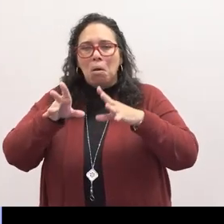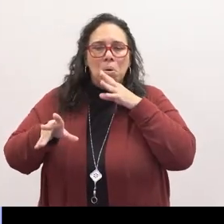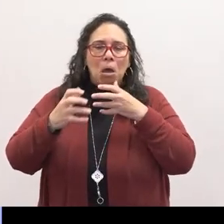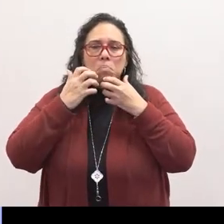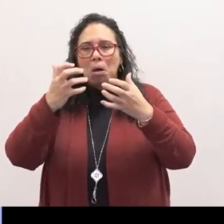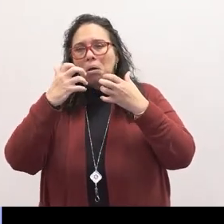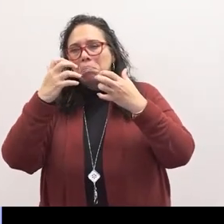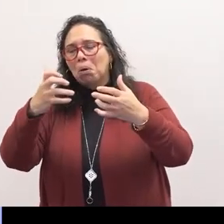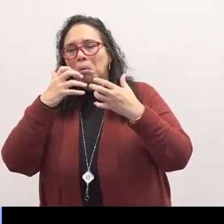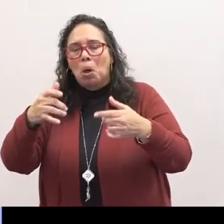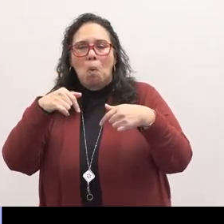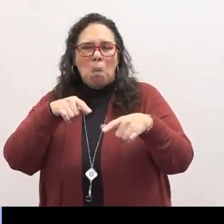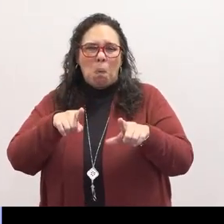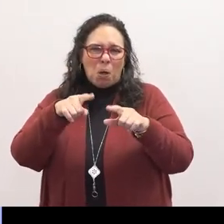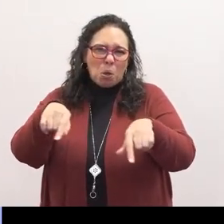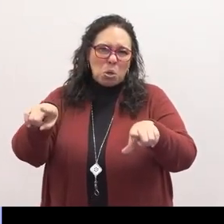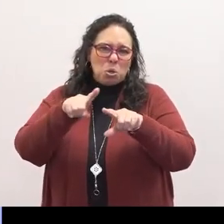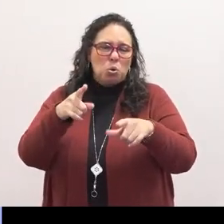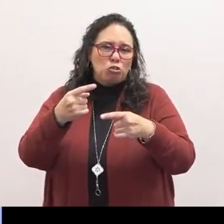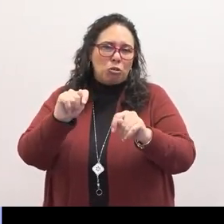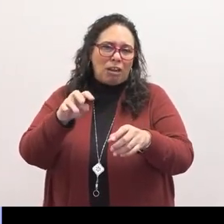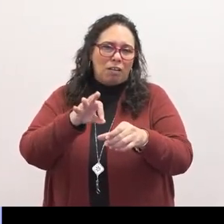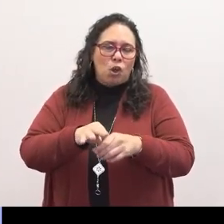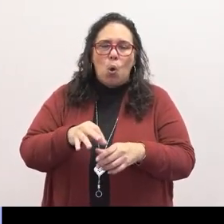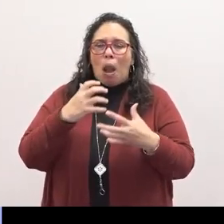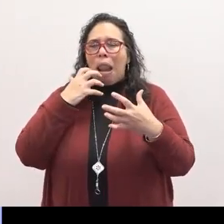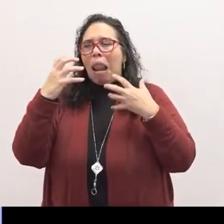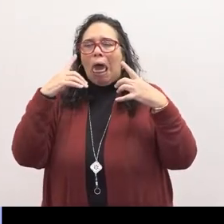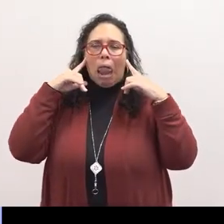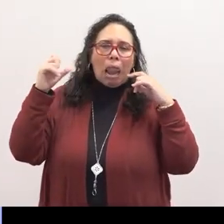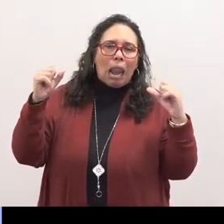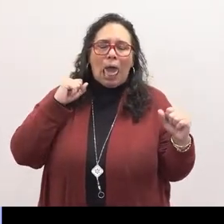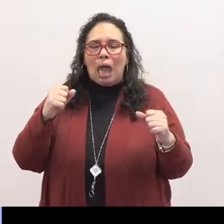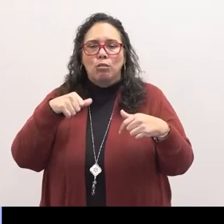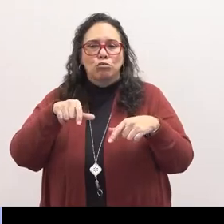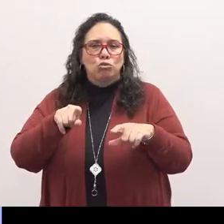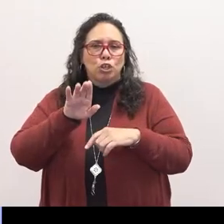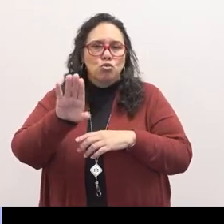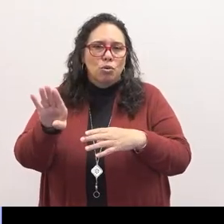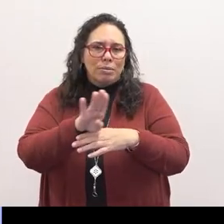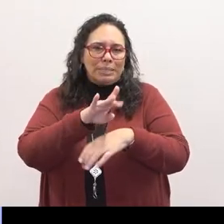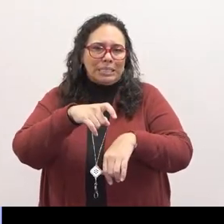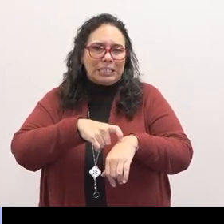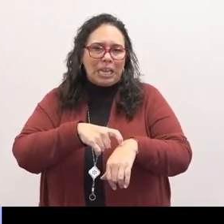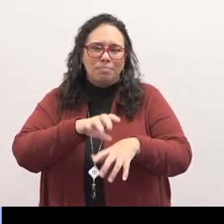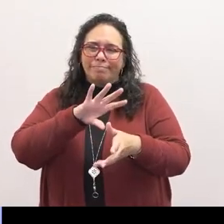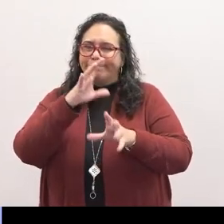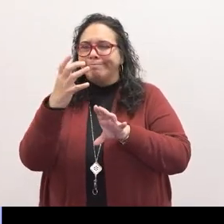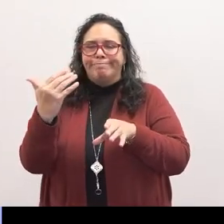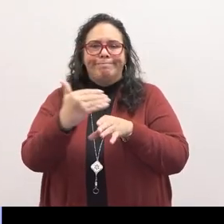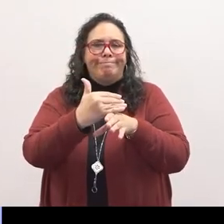they're loud or they're clapping when you're trying to do your business, that's disruptive and you can kick them out of the